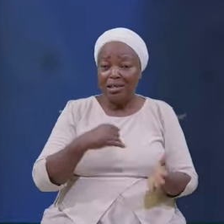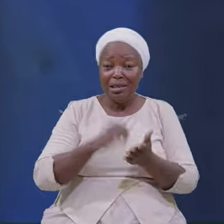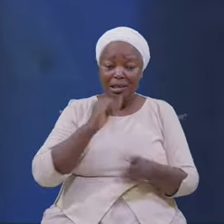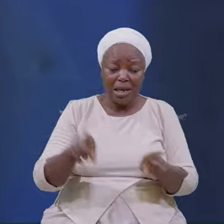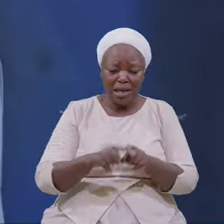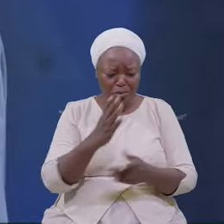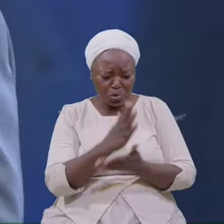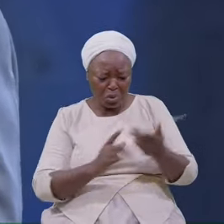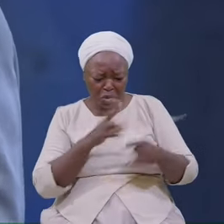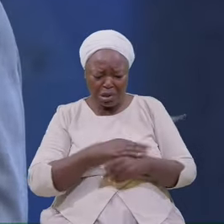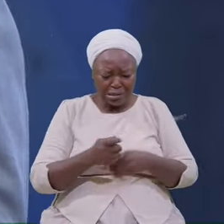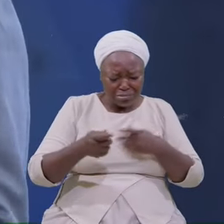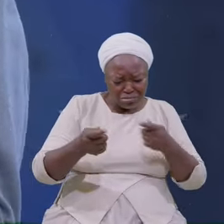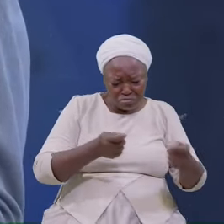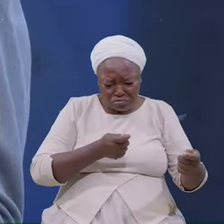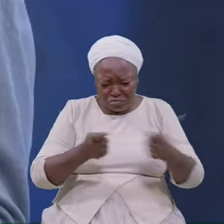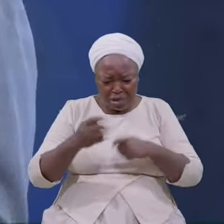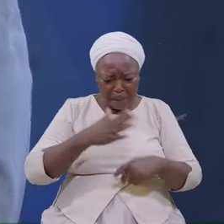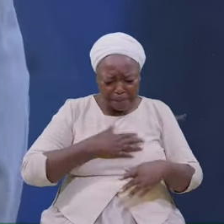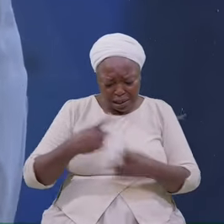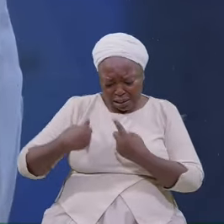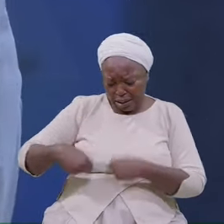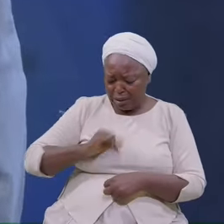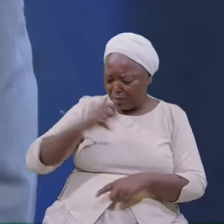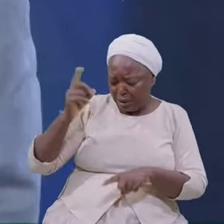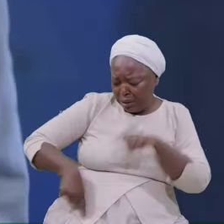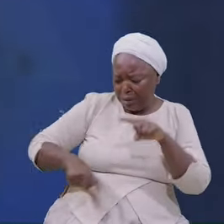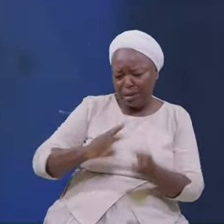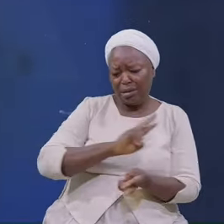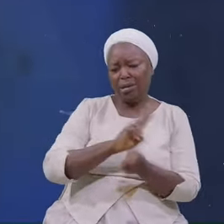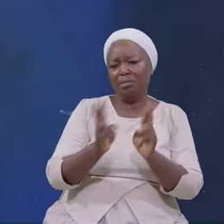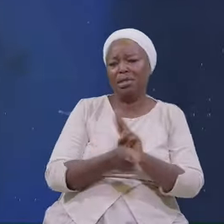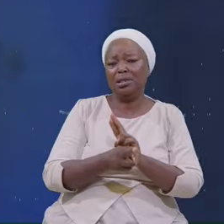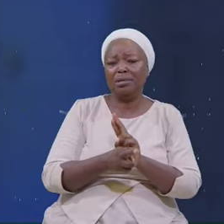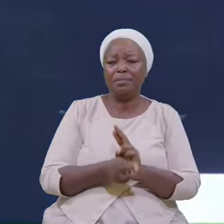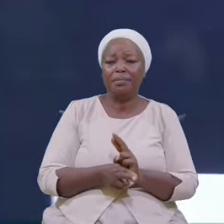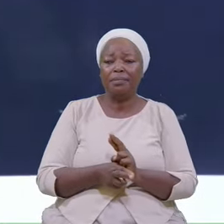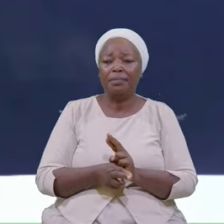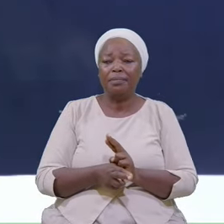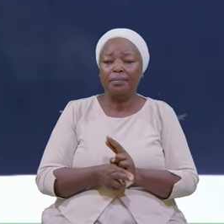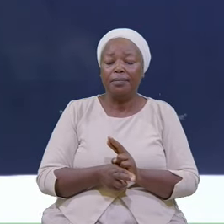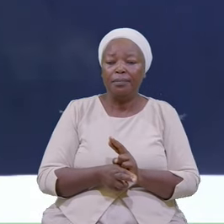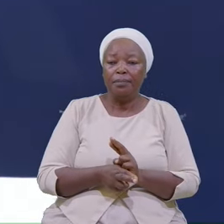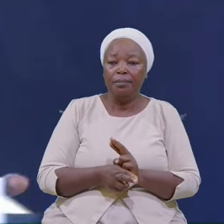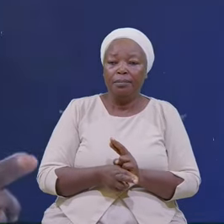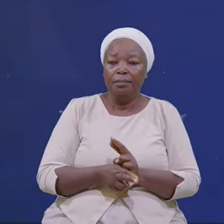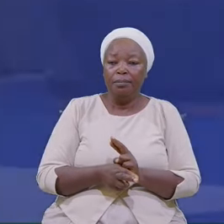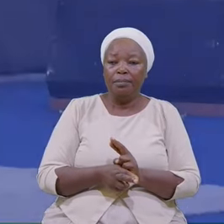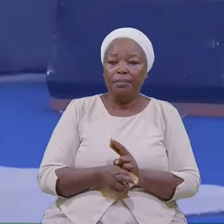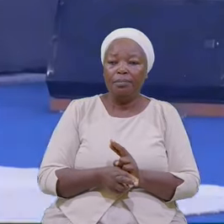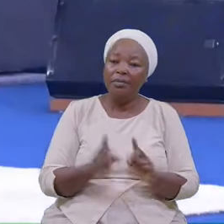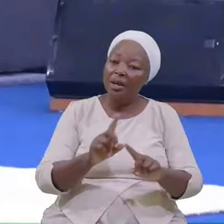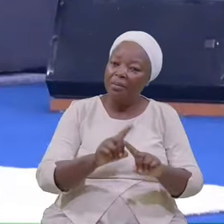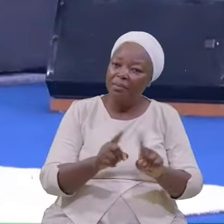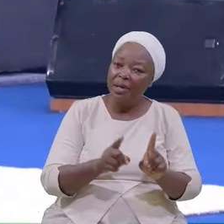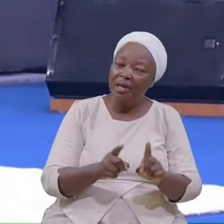somebody manipulating my heart. I cannot repent. Mon esprit a endurci. C'est comme si quelqu'un me manipule et je ne peux pas me repentir. He is